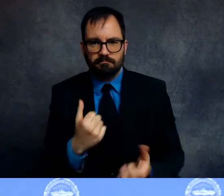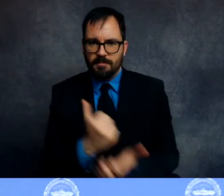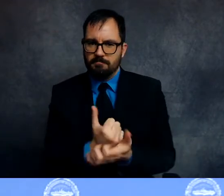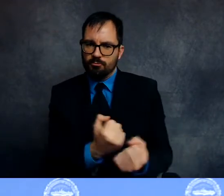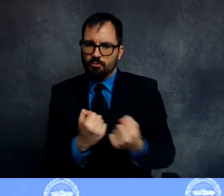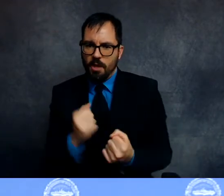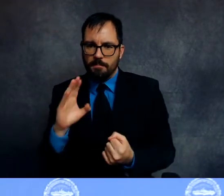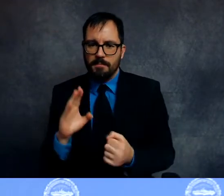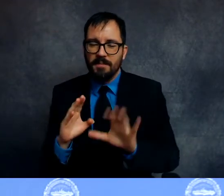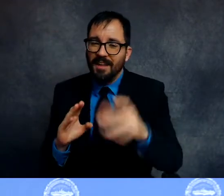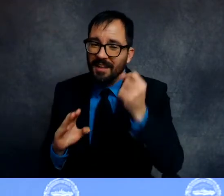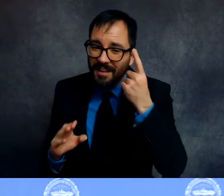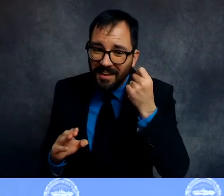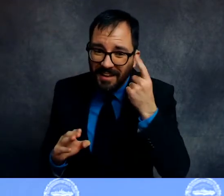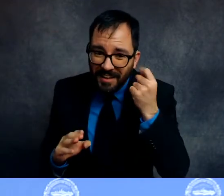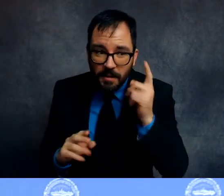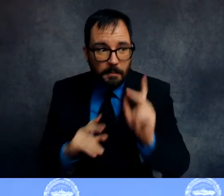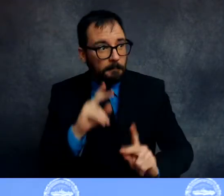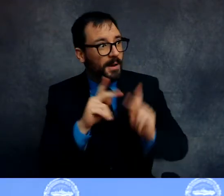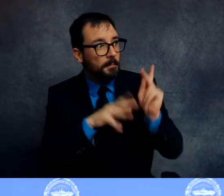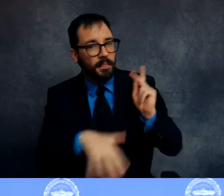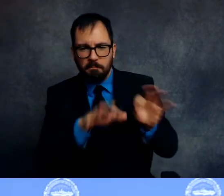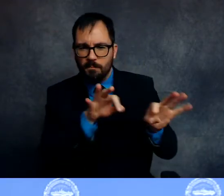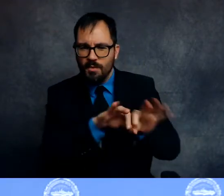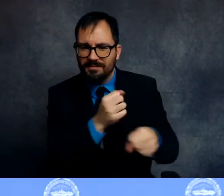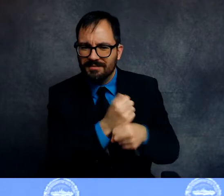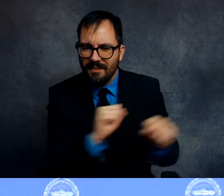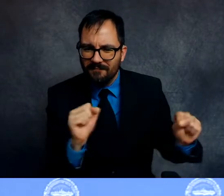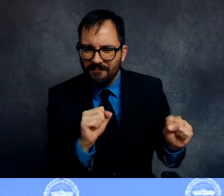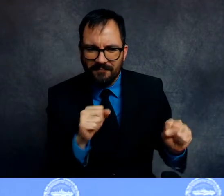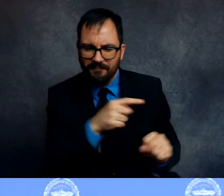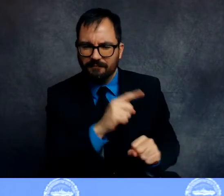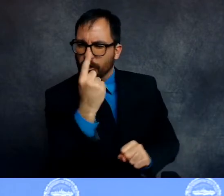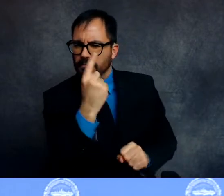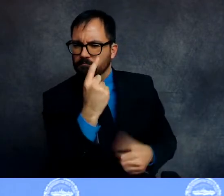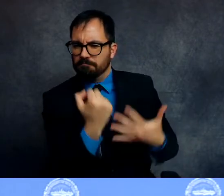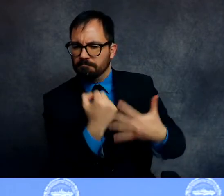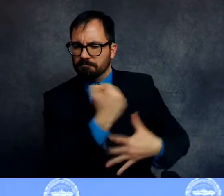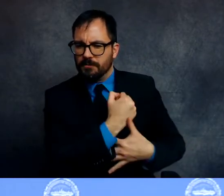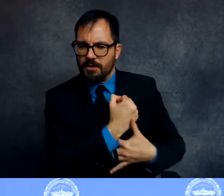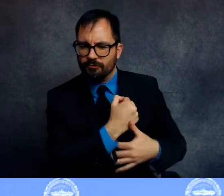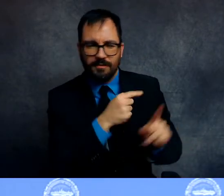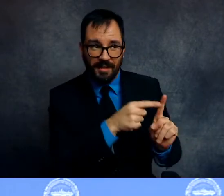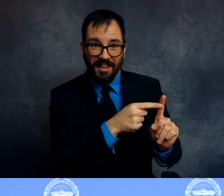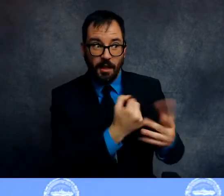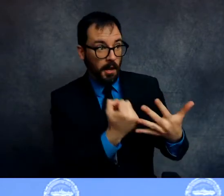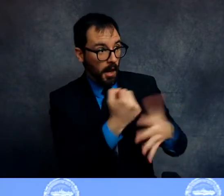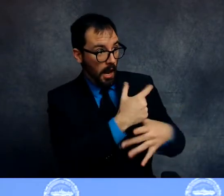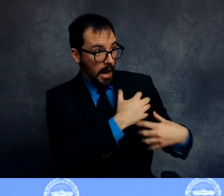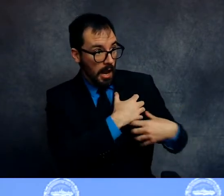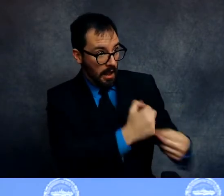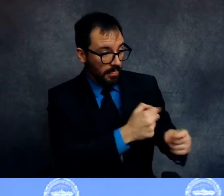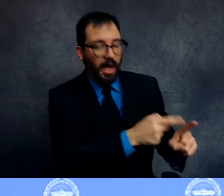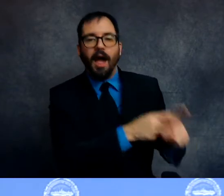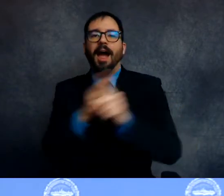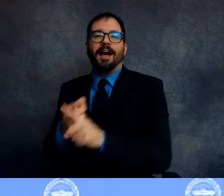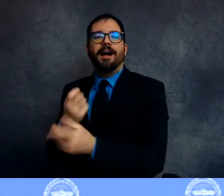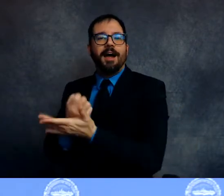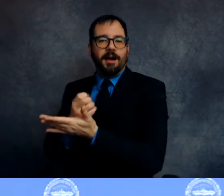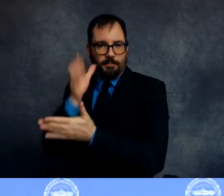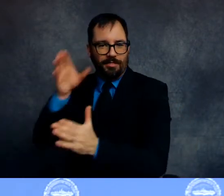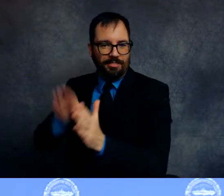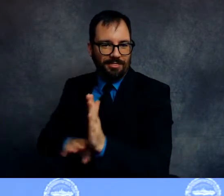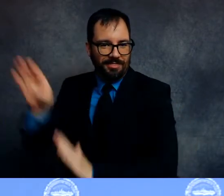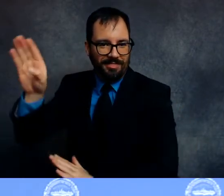an economic recovery that's strong for Boston. And at the same time, keeping people safe and continuing to slow the virus must be